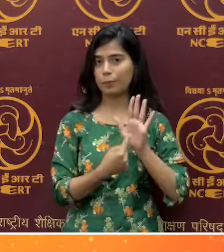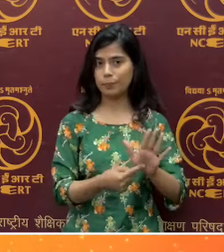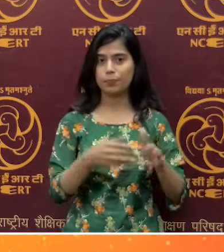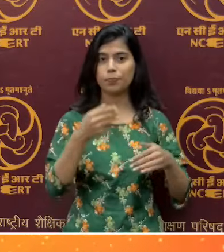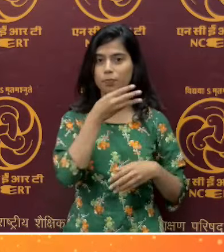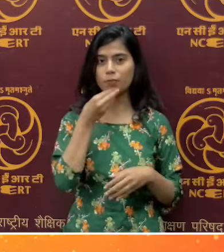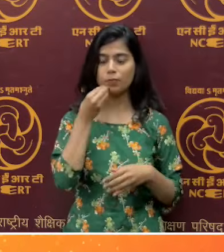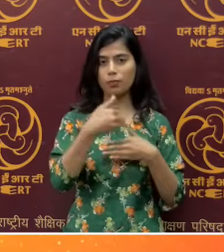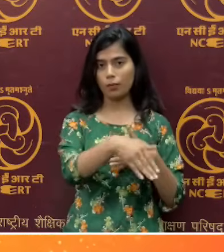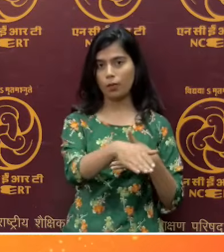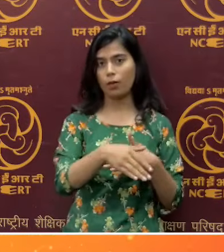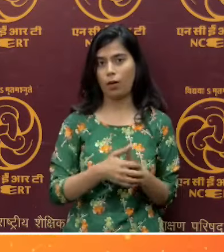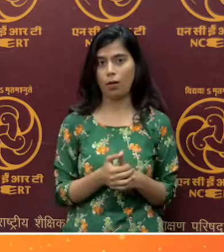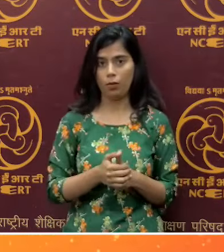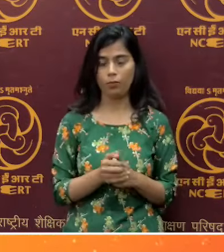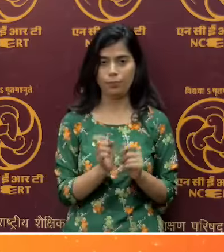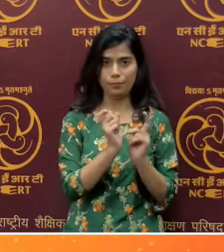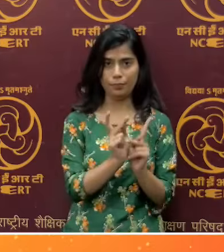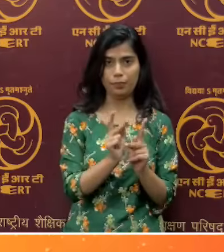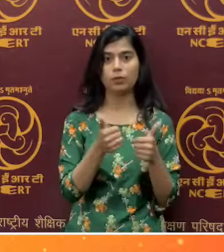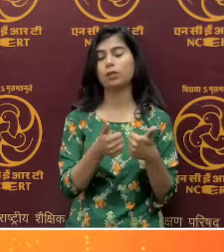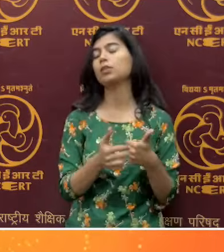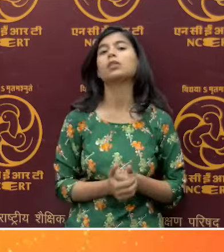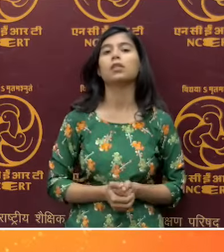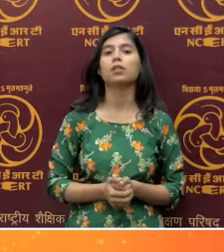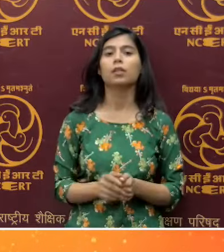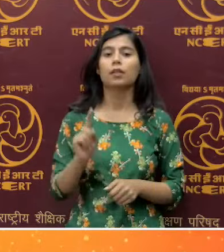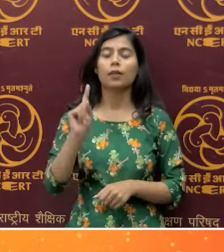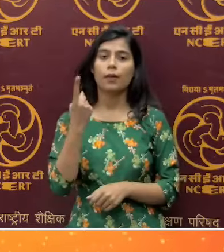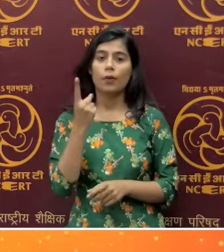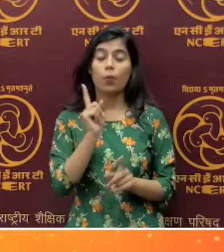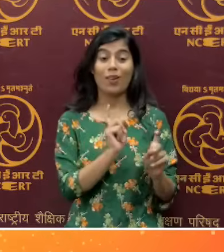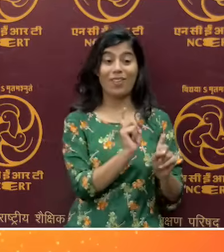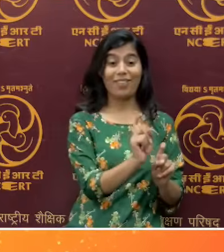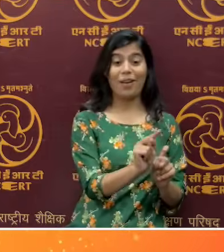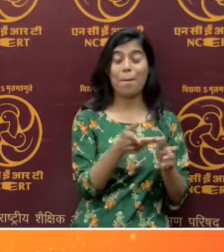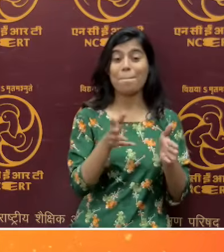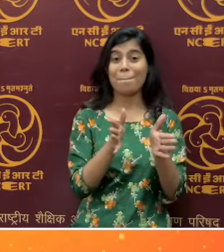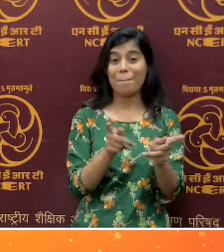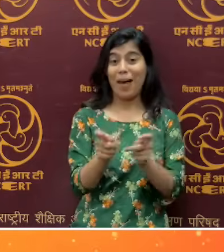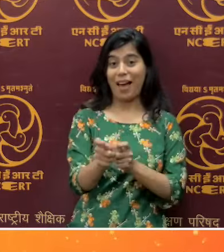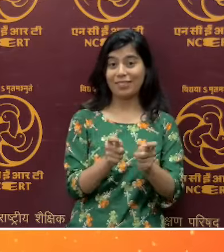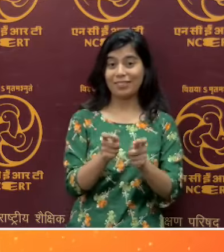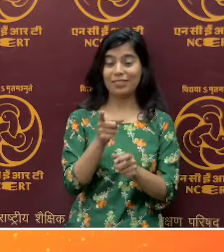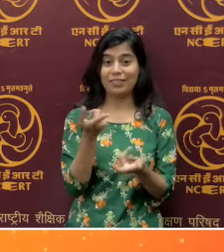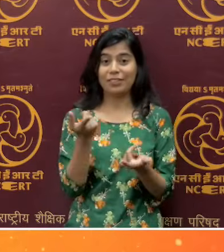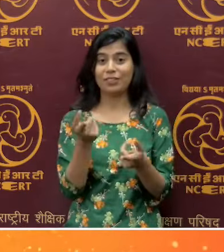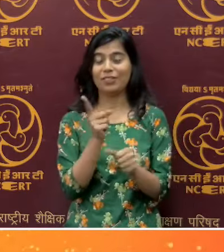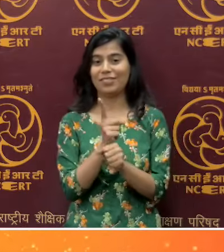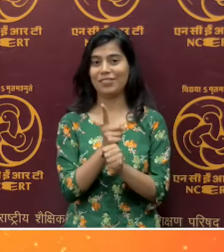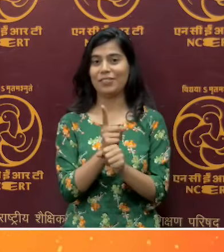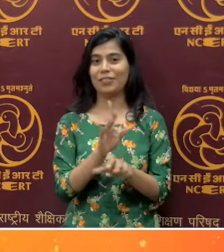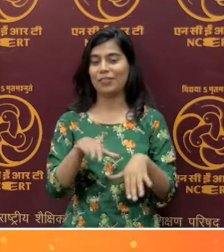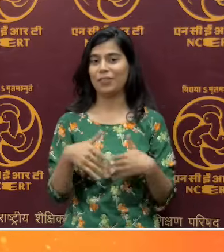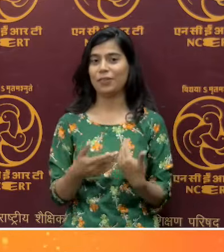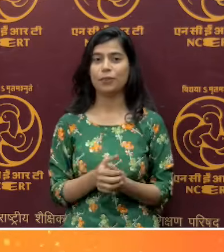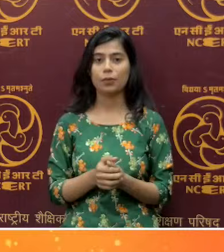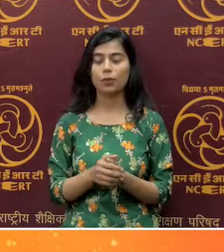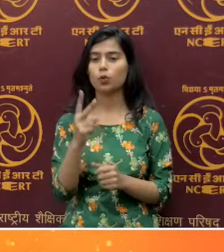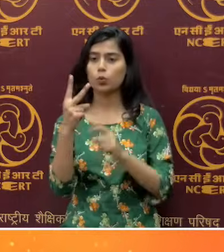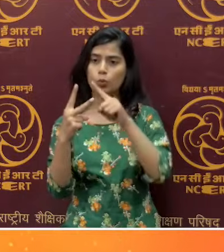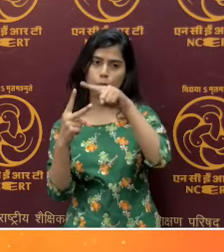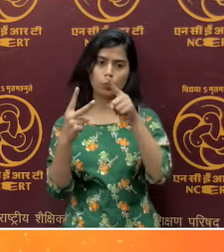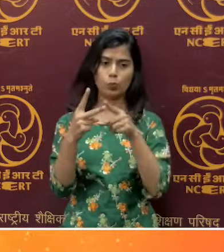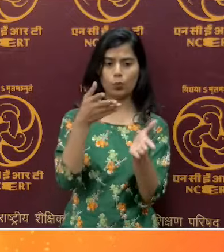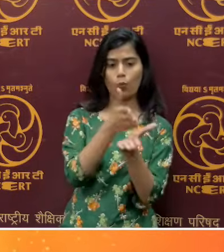continue. Yeah. Okay. So once I click on the manage teacher, I can see the pending, accept and rejected. Now there are two ways